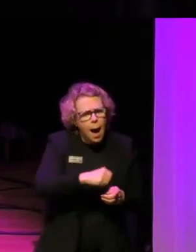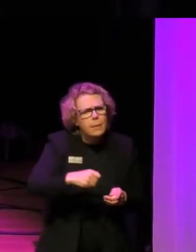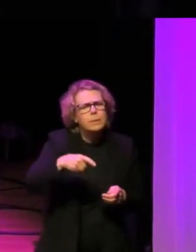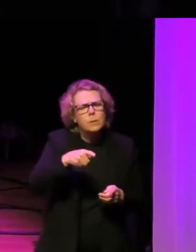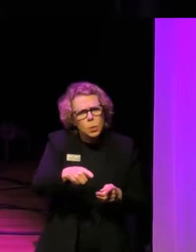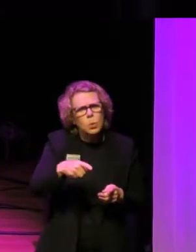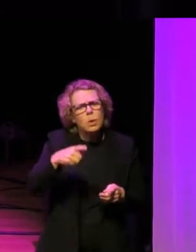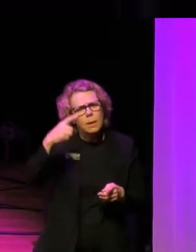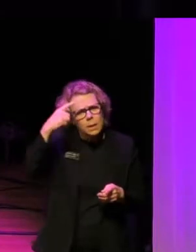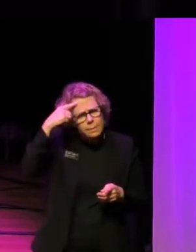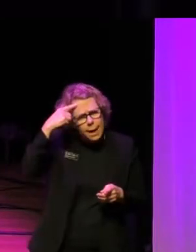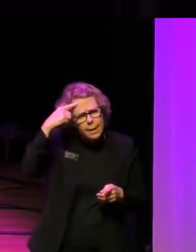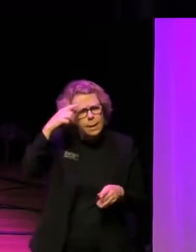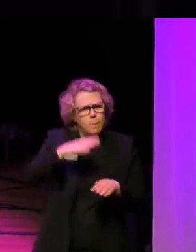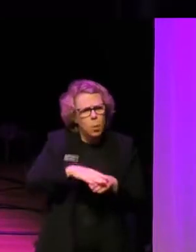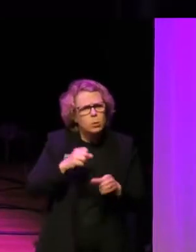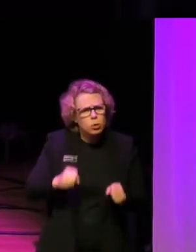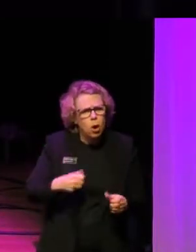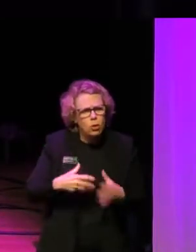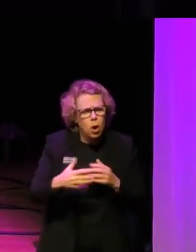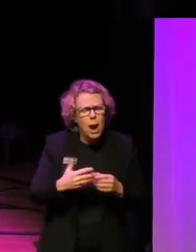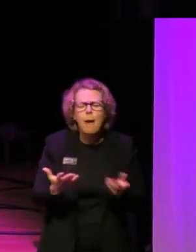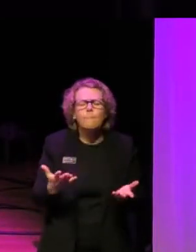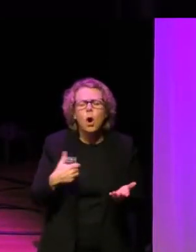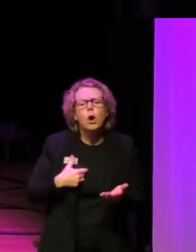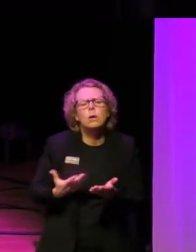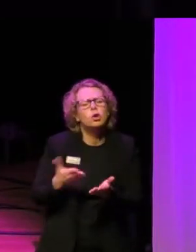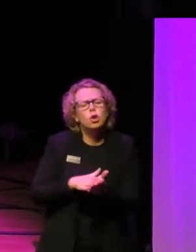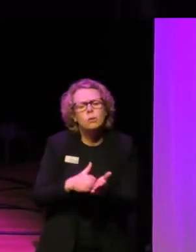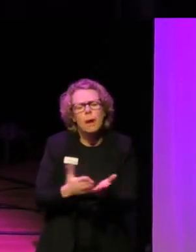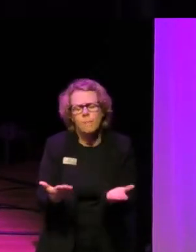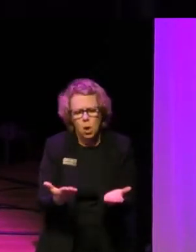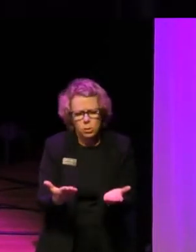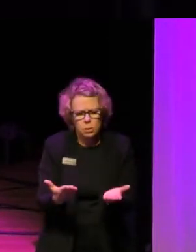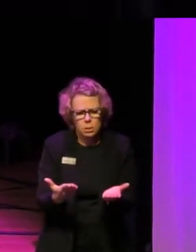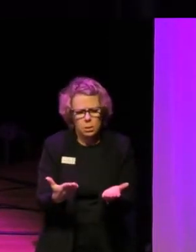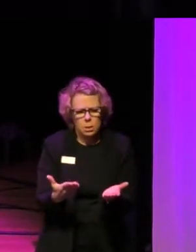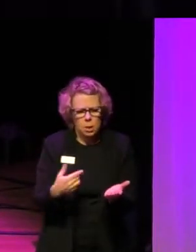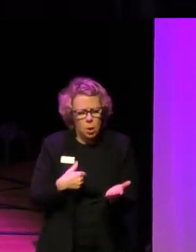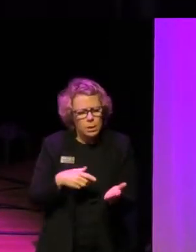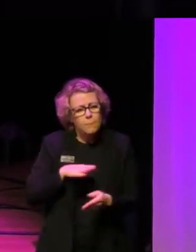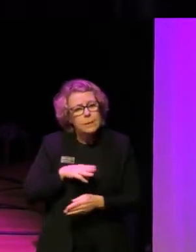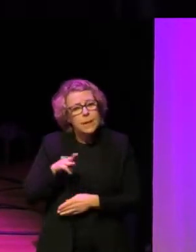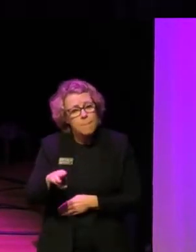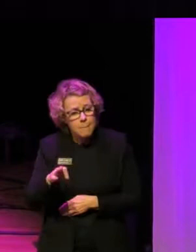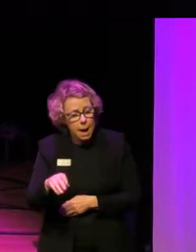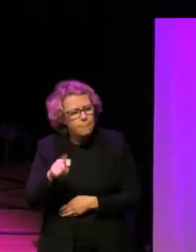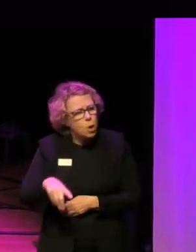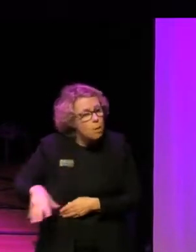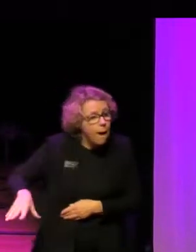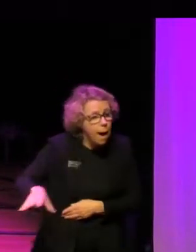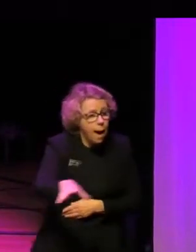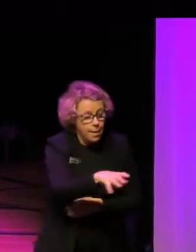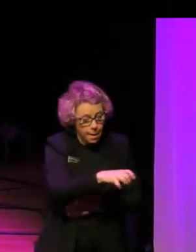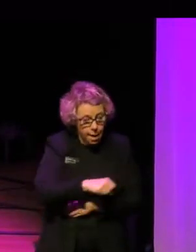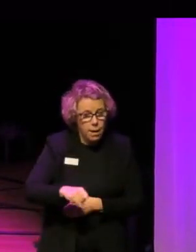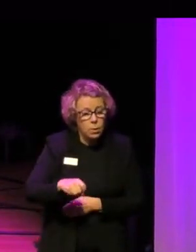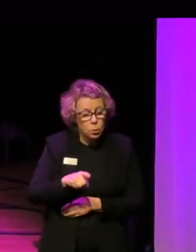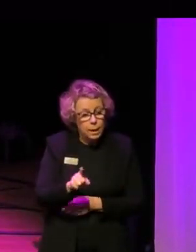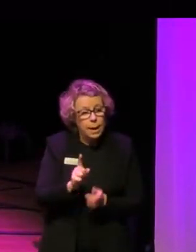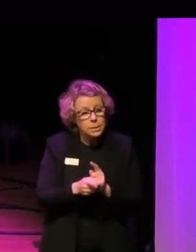to achieve here? Will this achieve the Universal Declaration of Human Rights for everyone? So lead